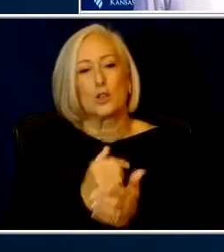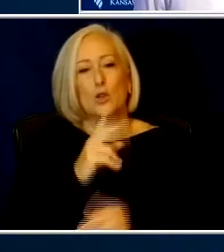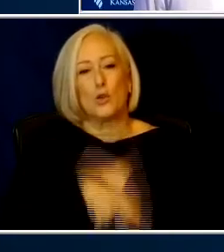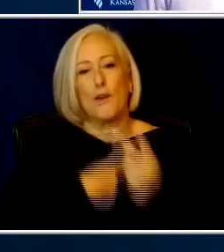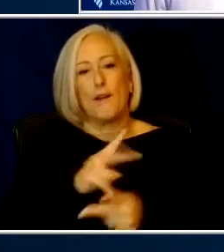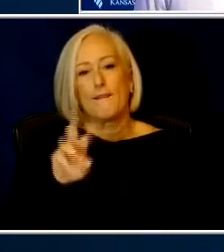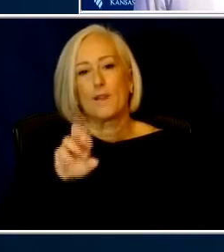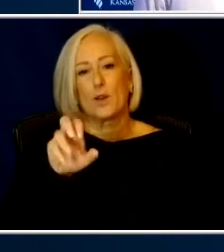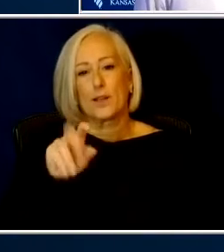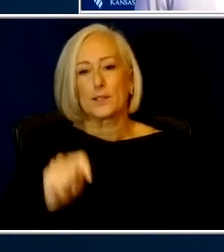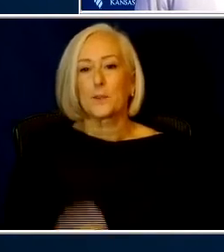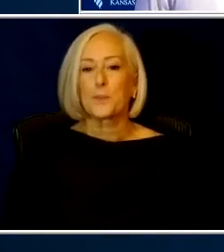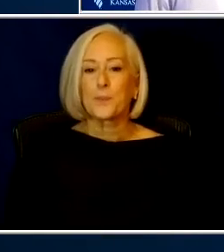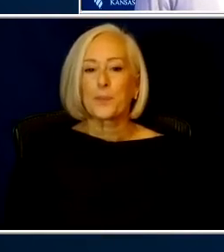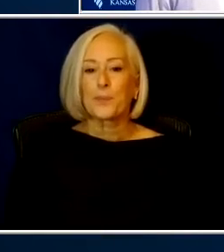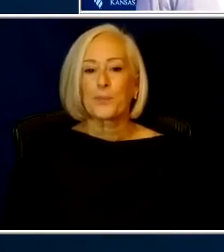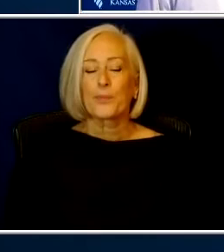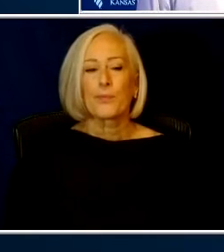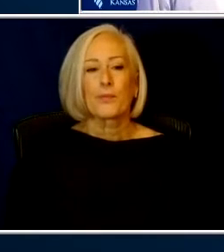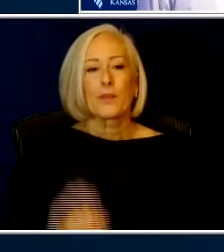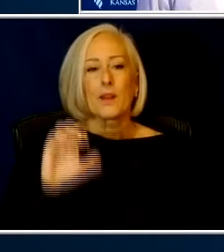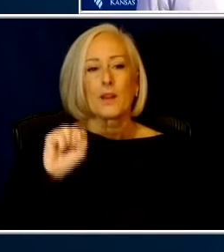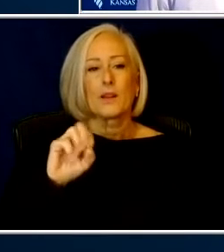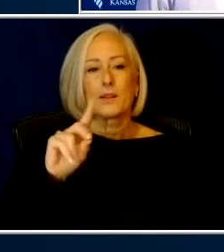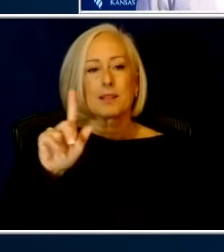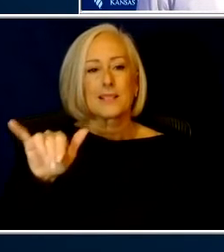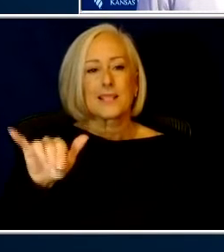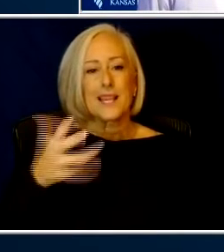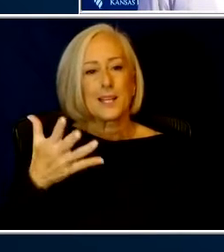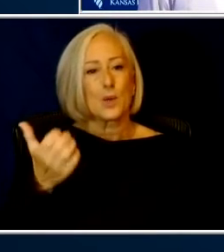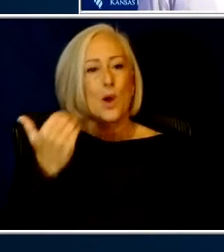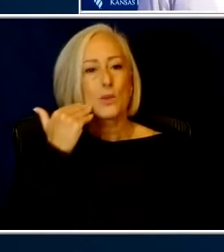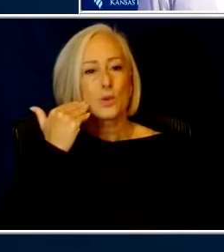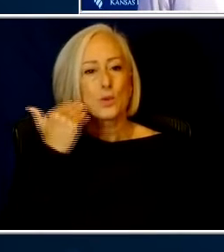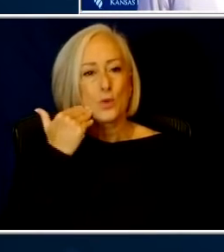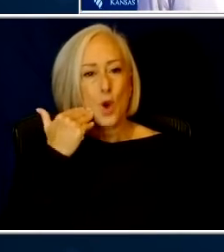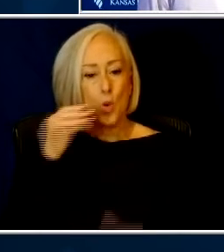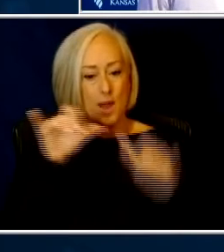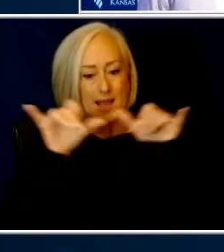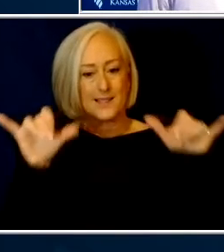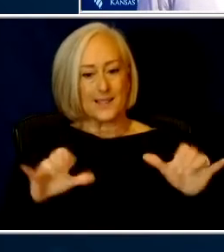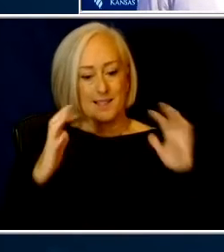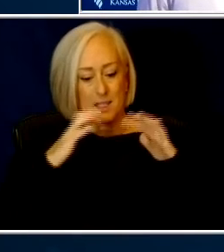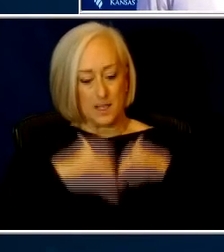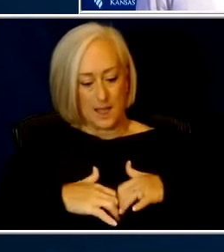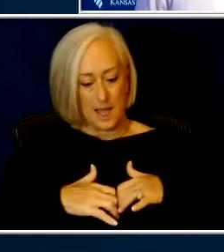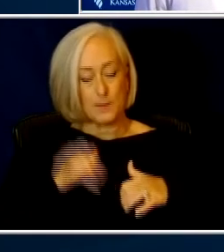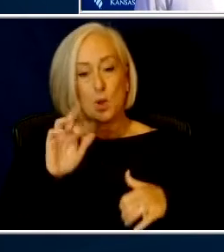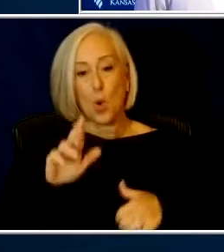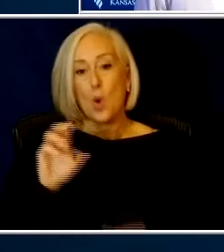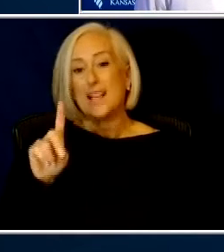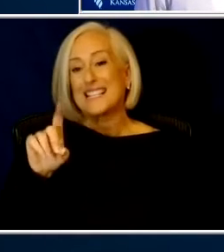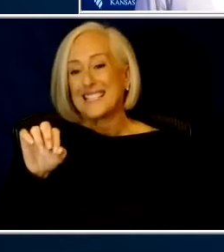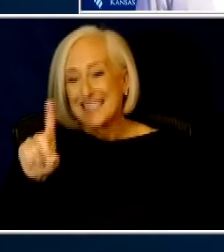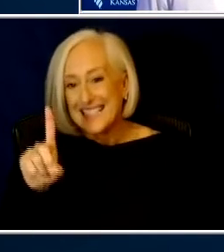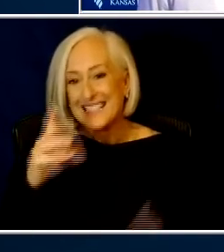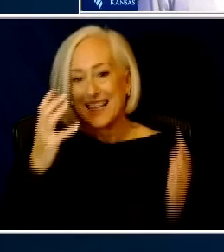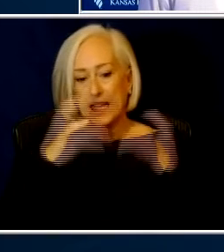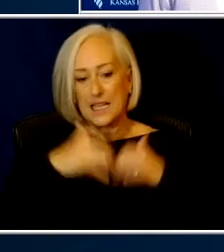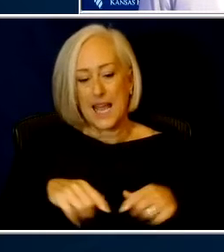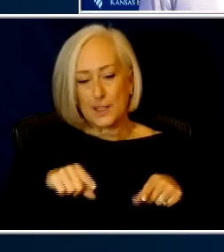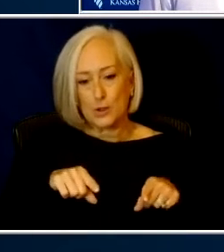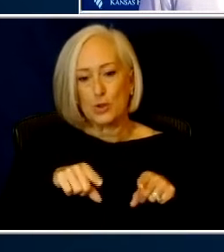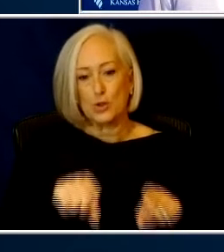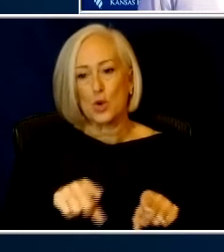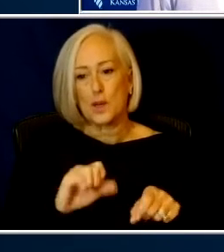Yeah. Dr. Stites, Sandy wants to know, has the system collapsed or did it collapse at all during the pandemic? If